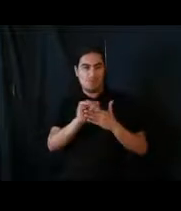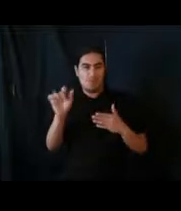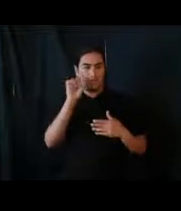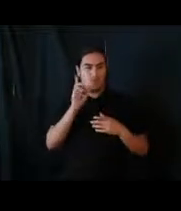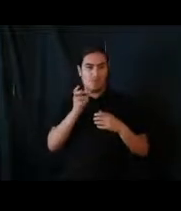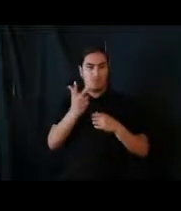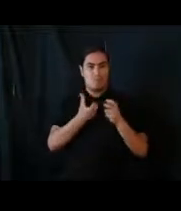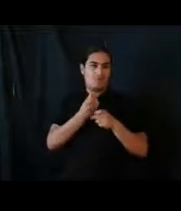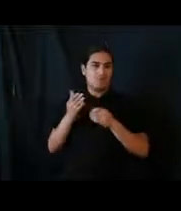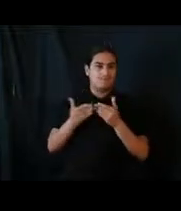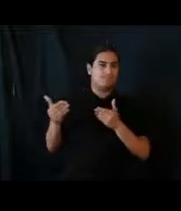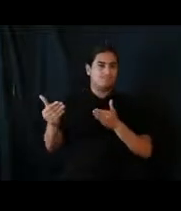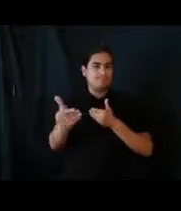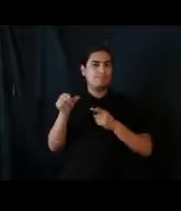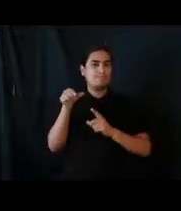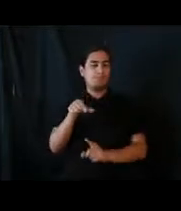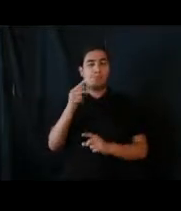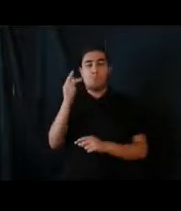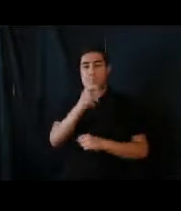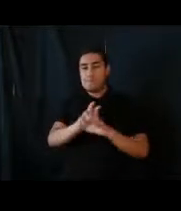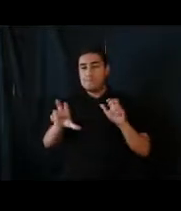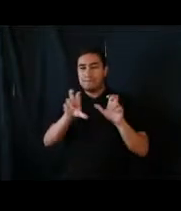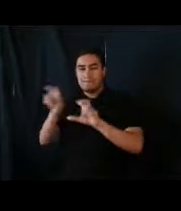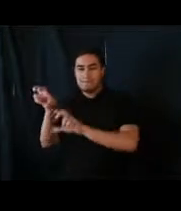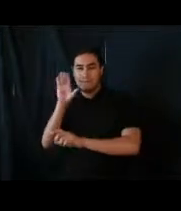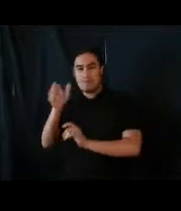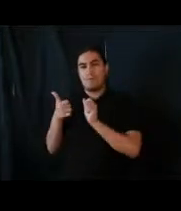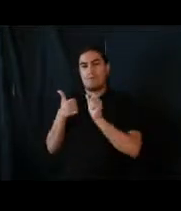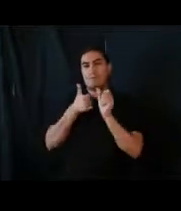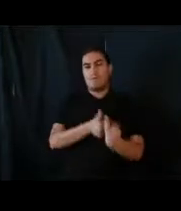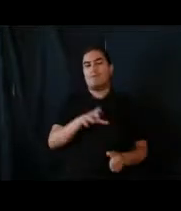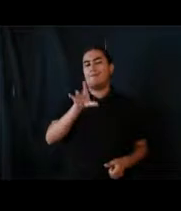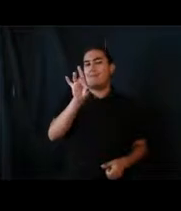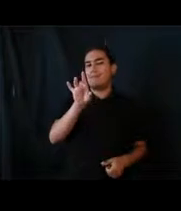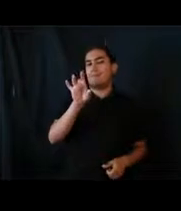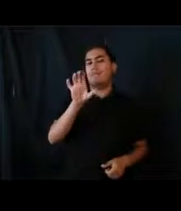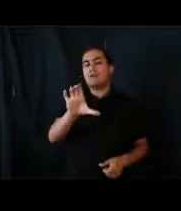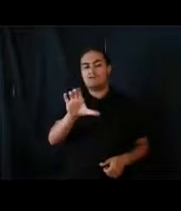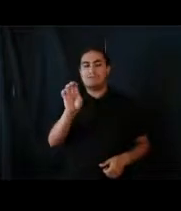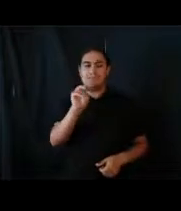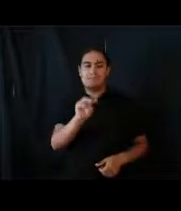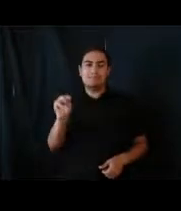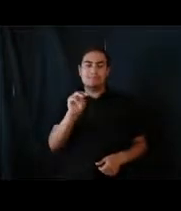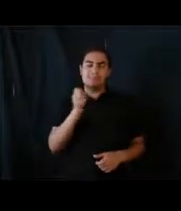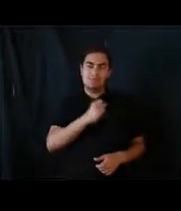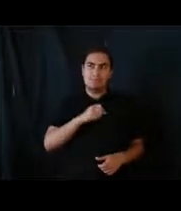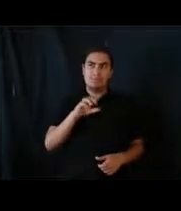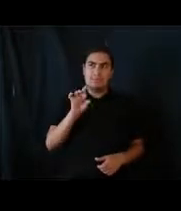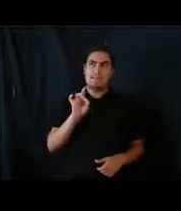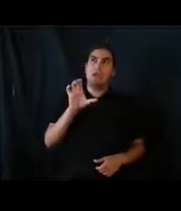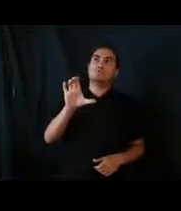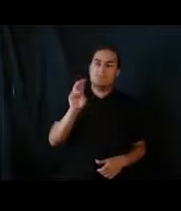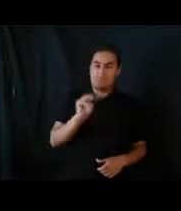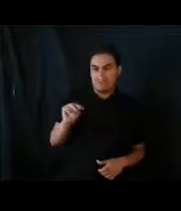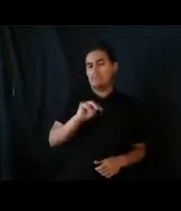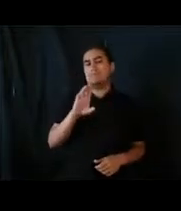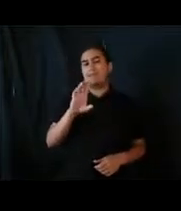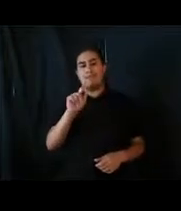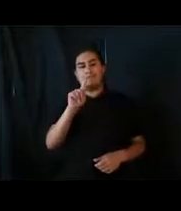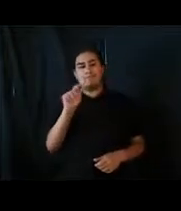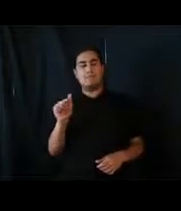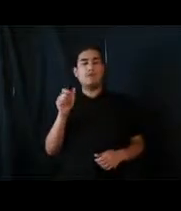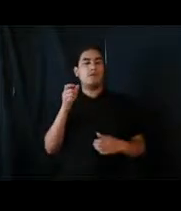tircp uh these investments will follow nearly eight million eight hundred million sorry um they cast awarded to